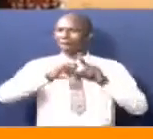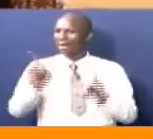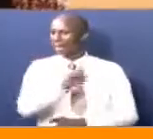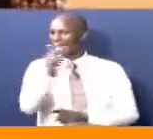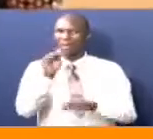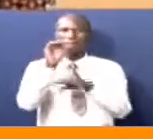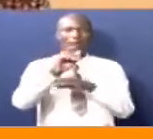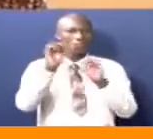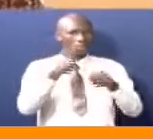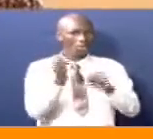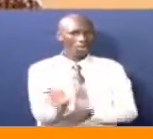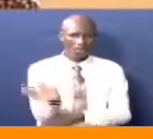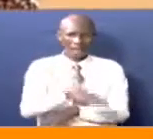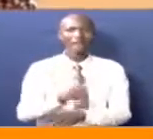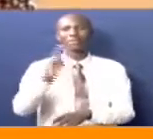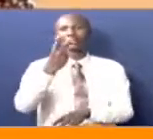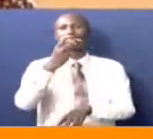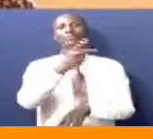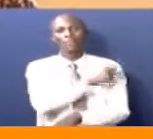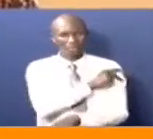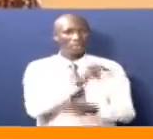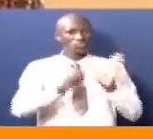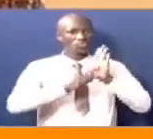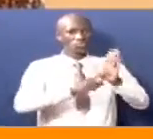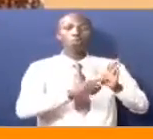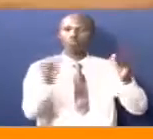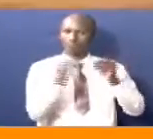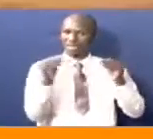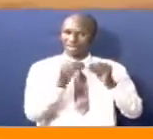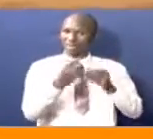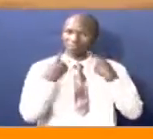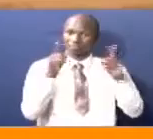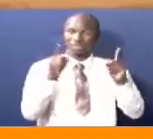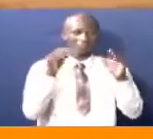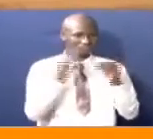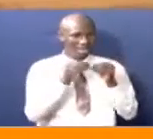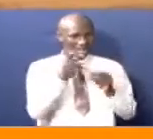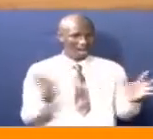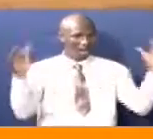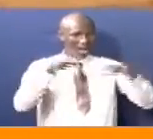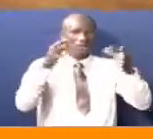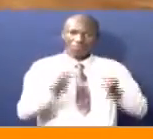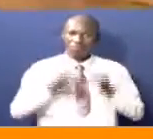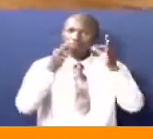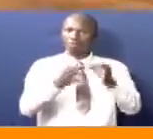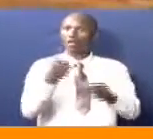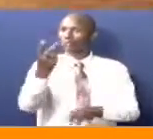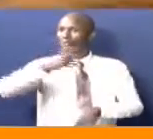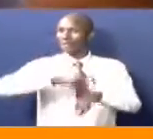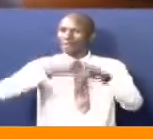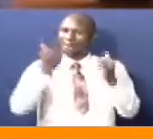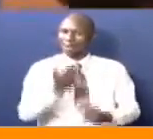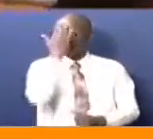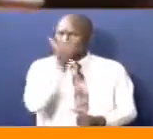wa Makueni ya mavikie na kukwata Nzanzo ya kele ni kana kwa nani ya umba noo ayumbula kana umba noo kuewe kwa mavinda ele